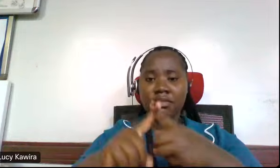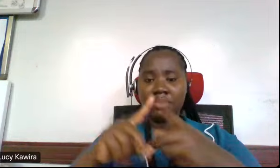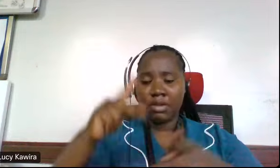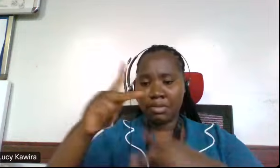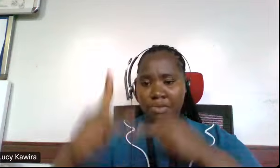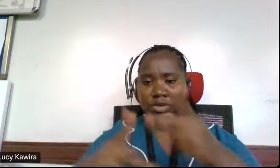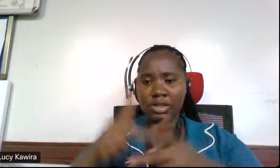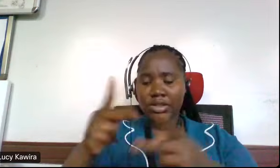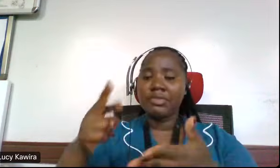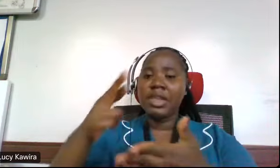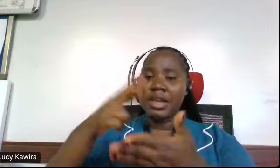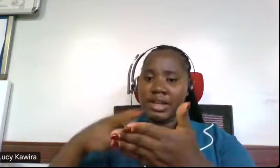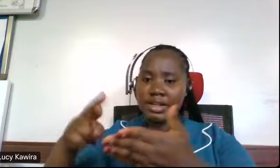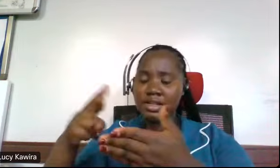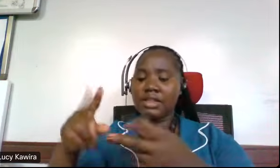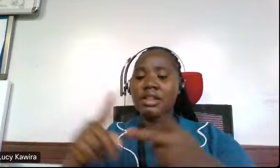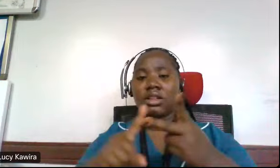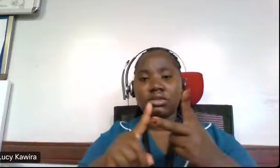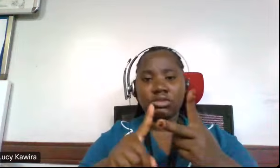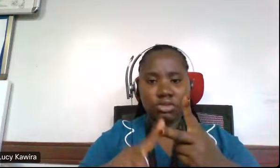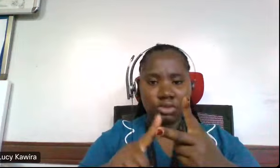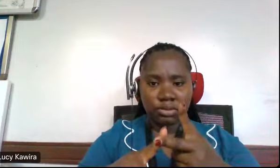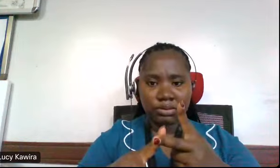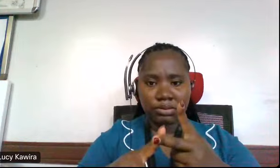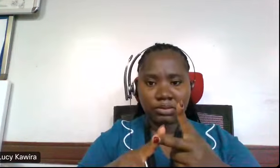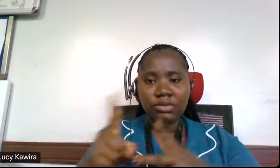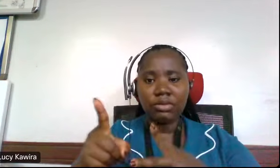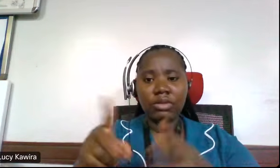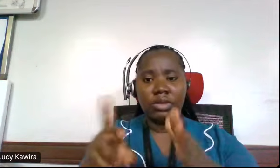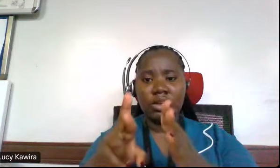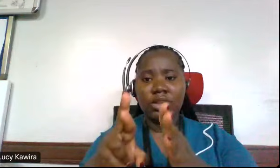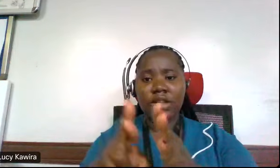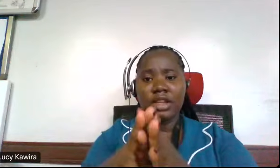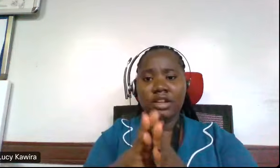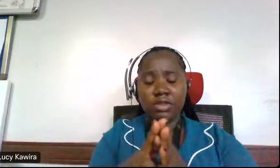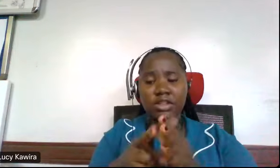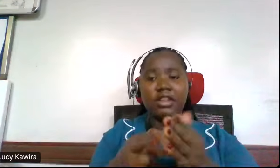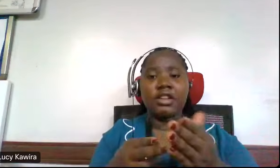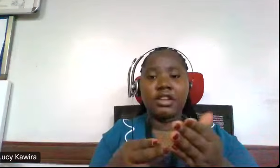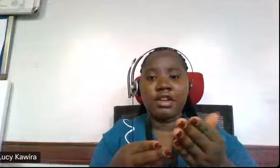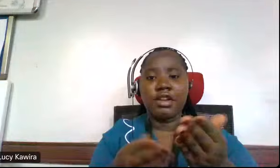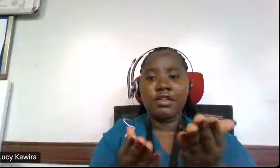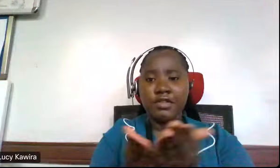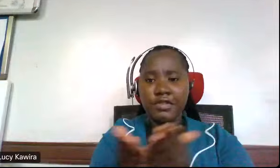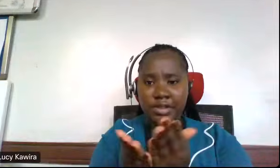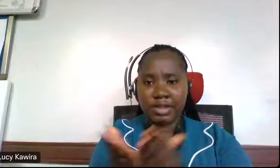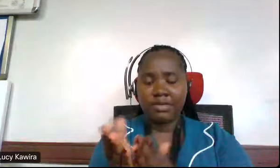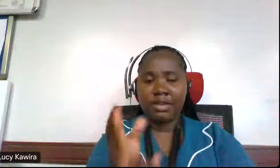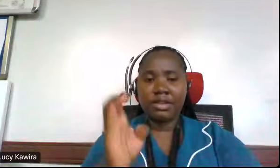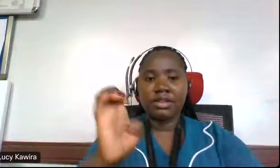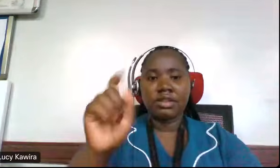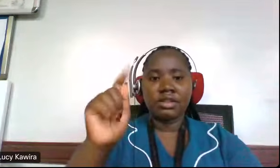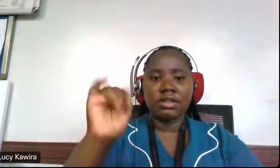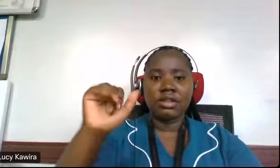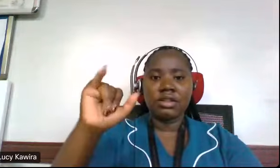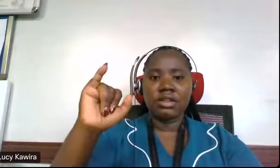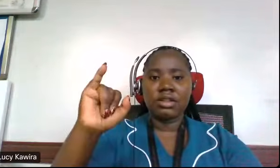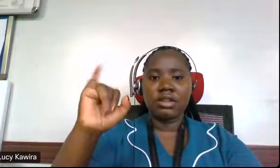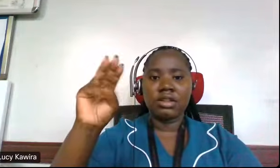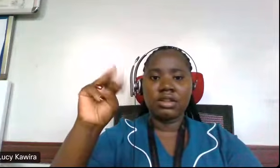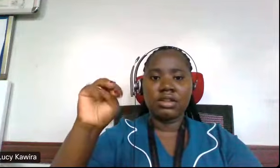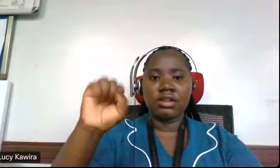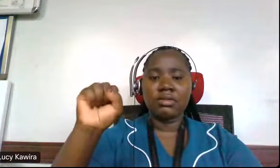Then the second process will be you requesting for the service, the eTIMS. So ensure you complete